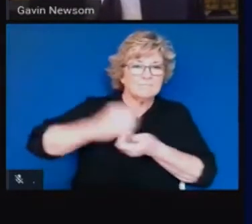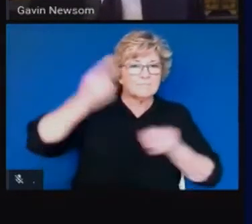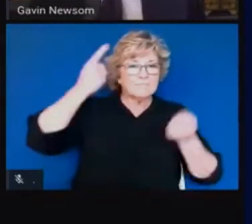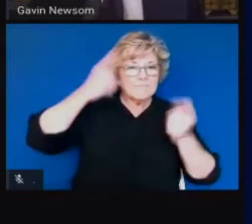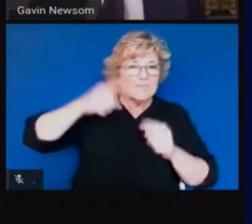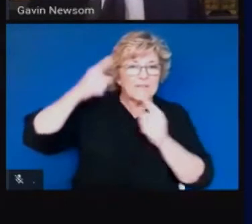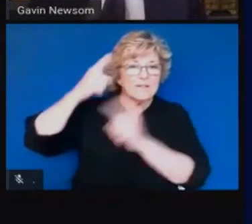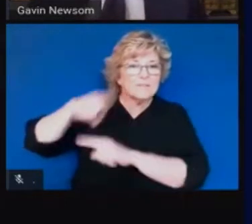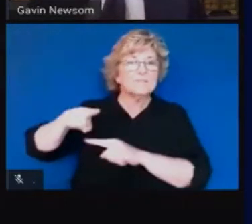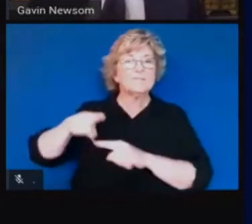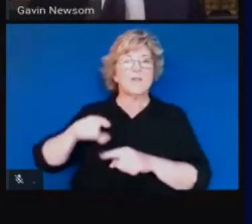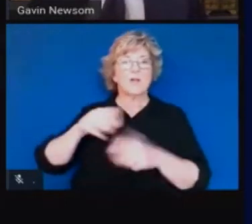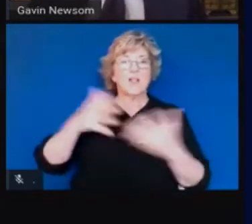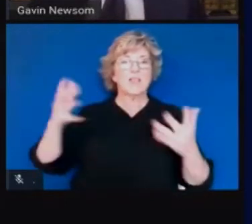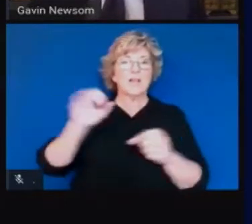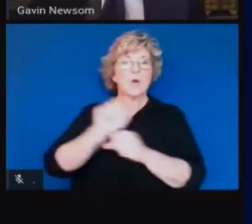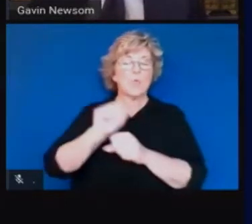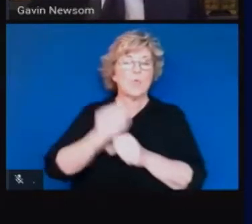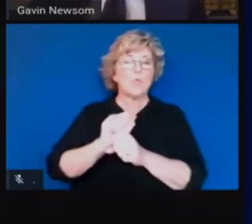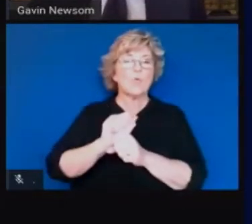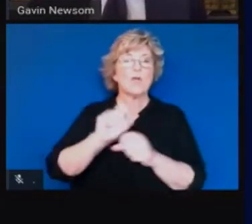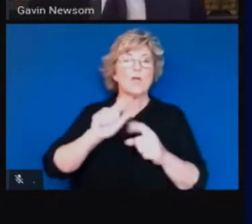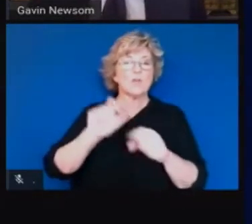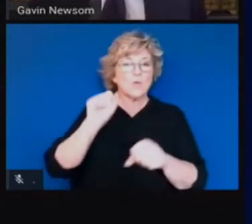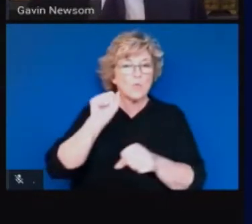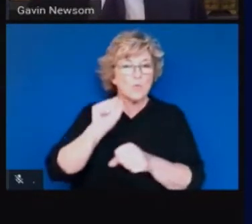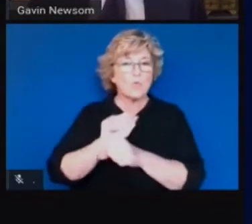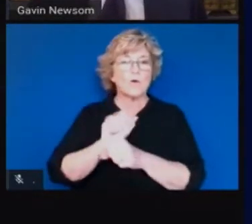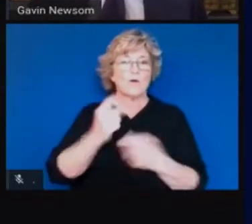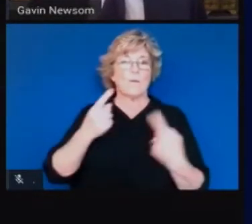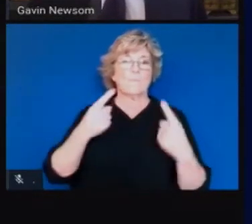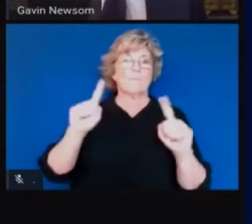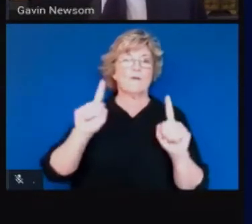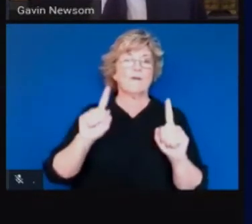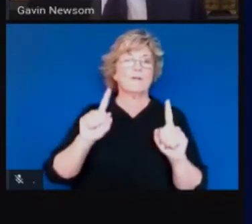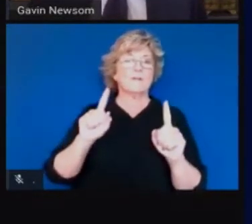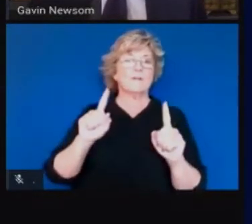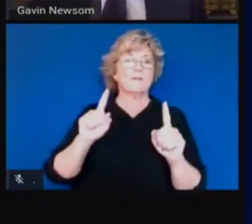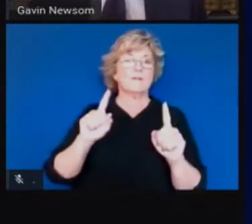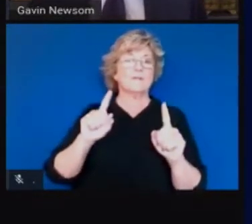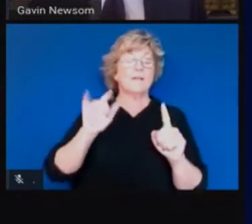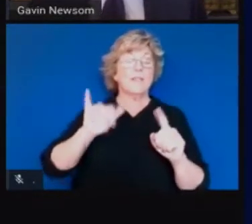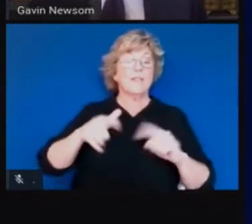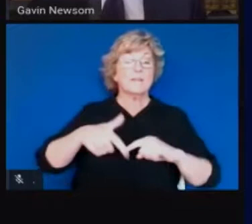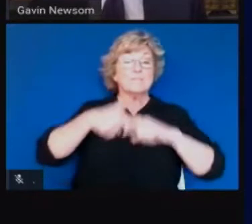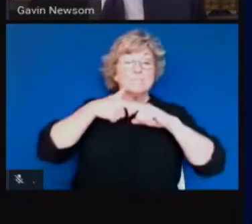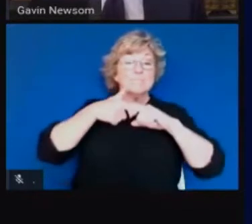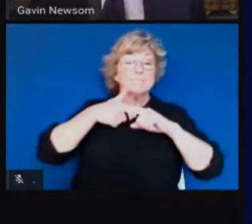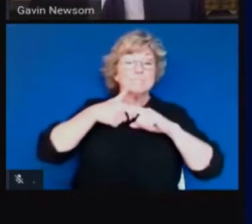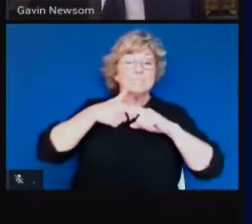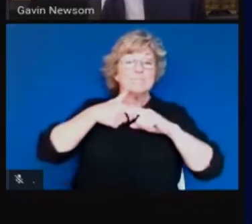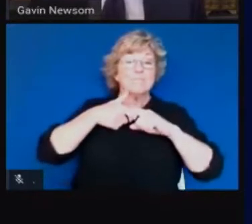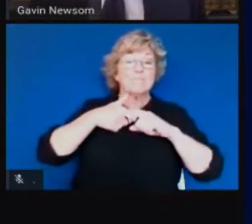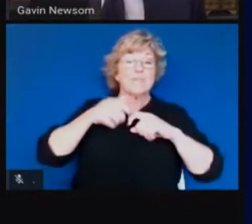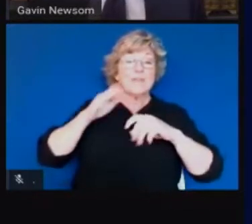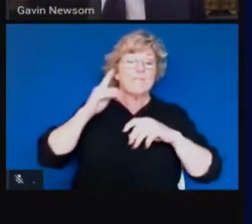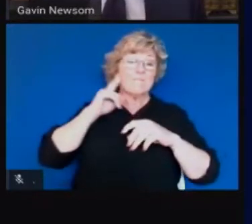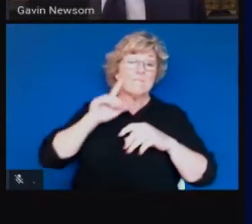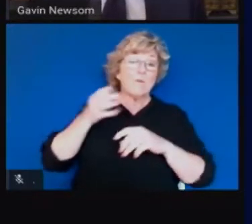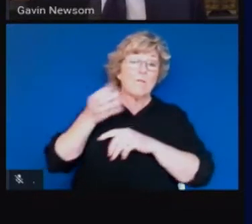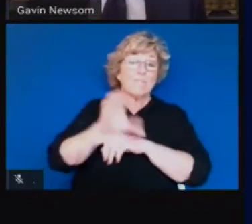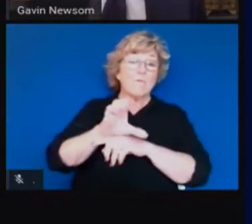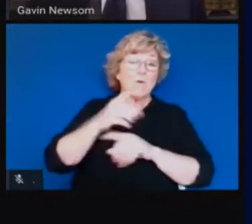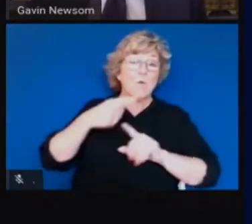work was done to work to get the original moratorium extended to February 1st. If we're going to extend